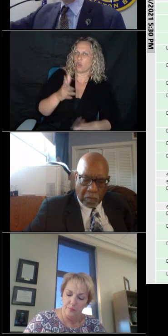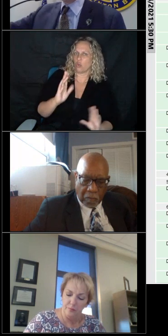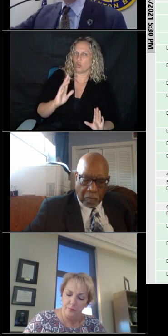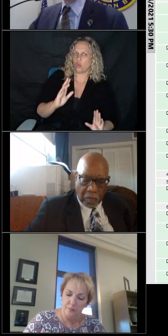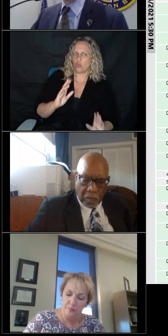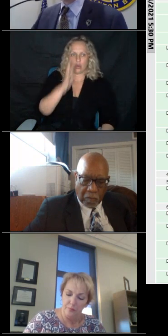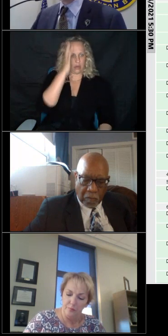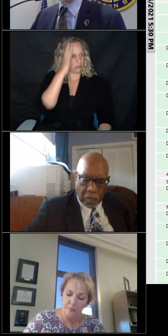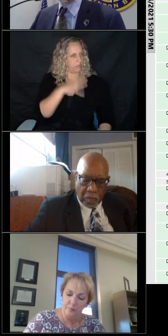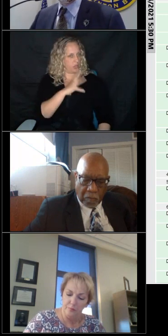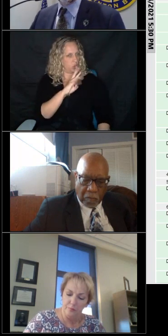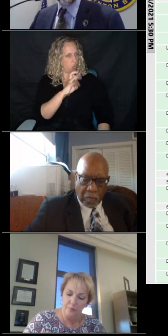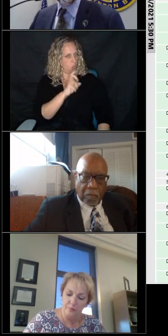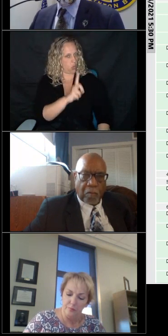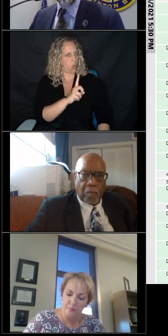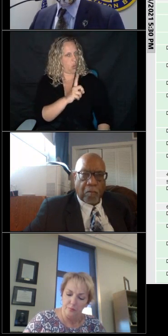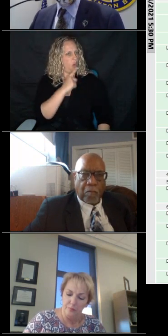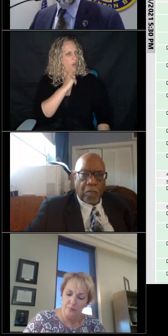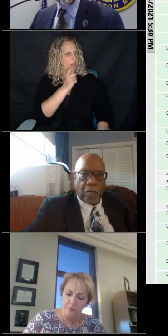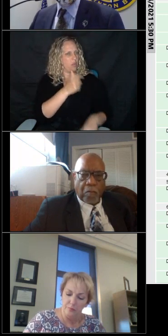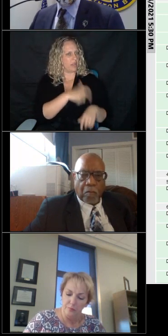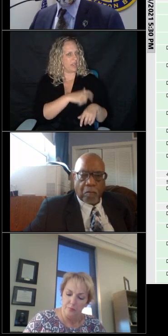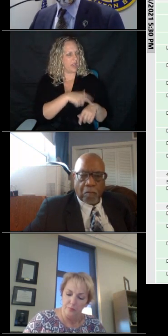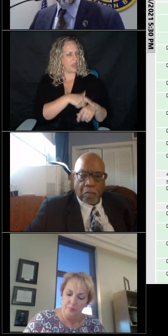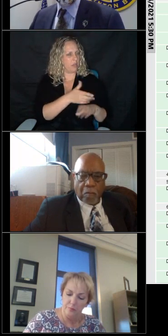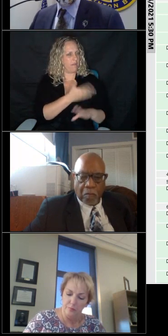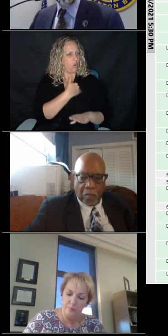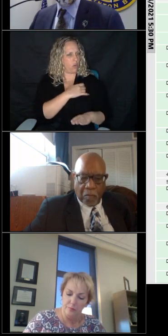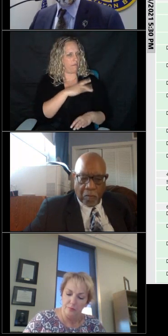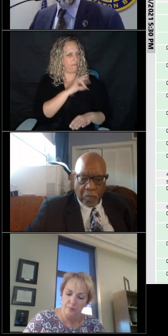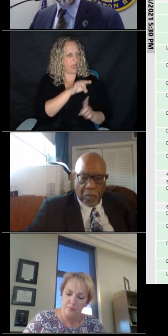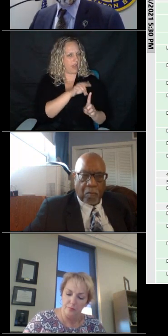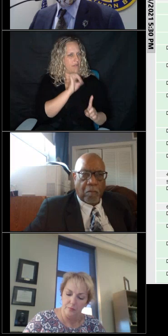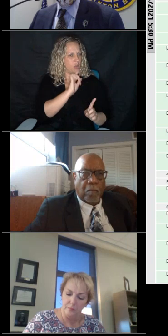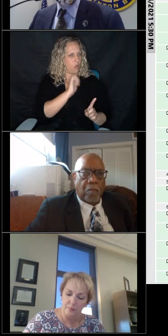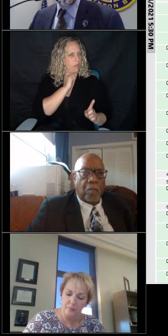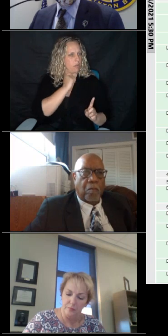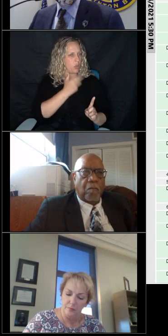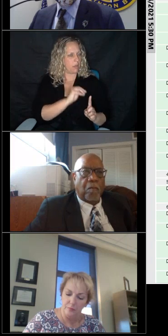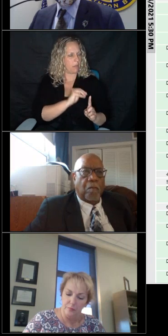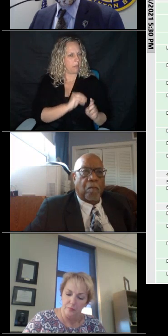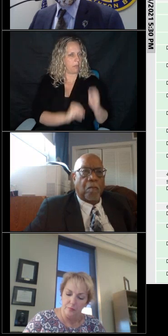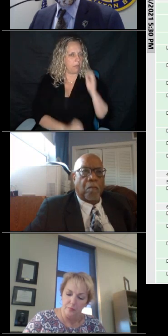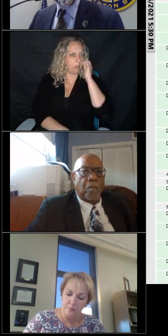Mr. Orr, if you don't mind, it's gonna be a little bit of time before we find him to unmute him.